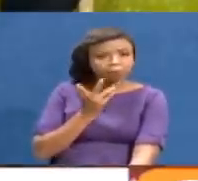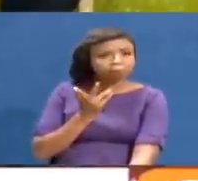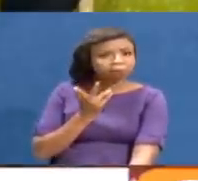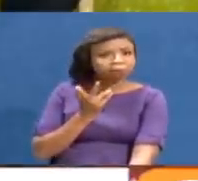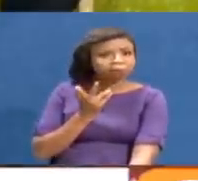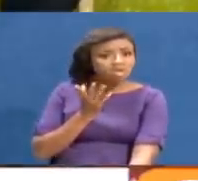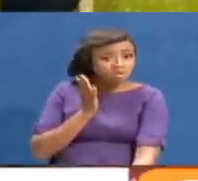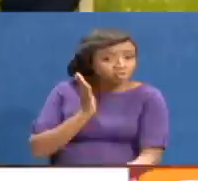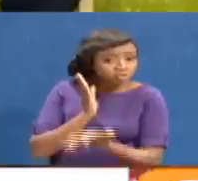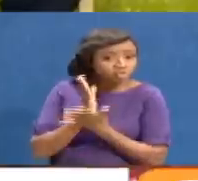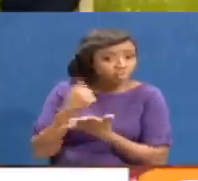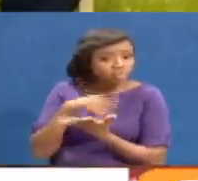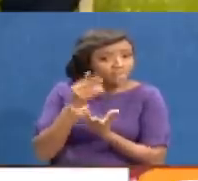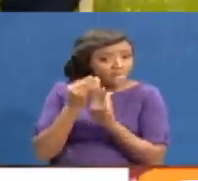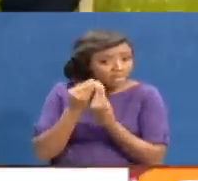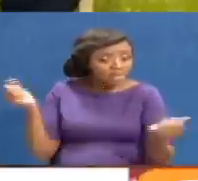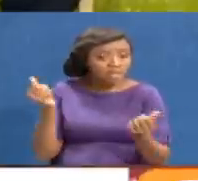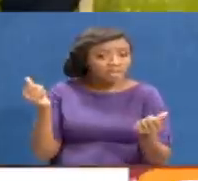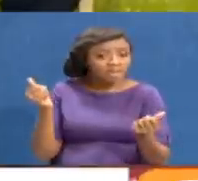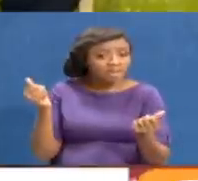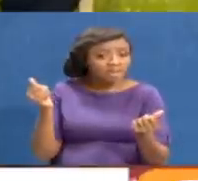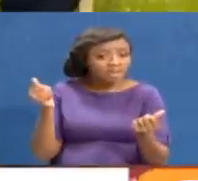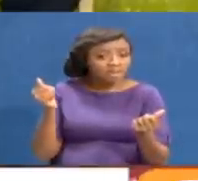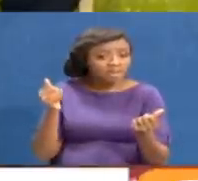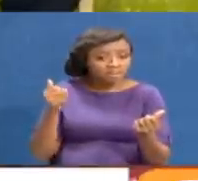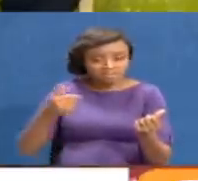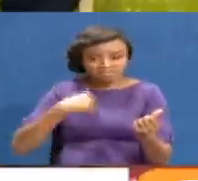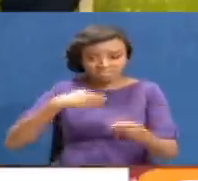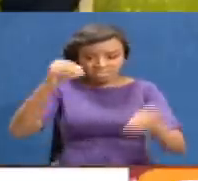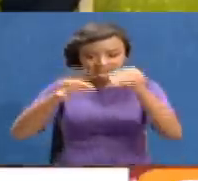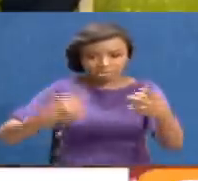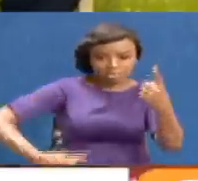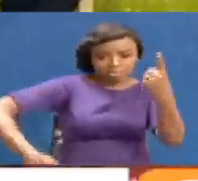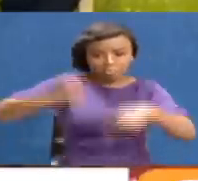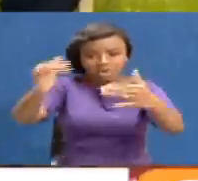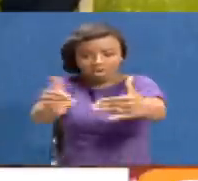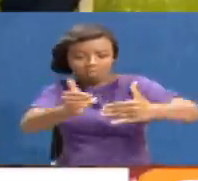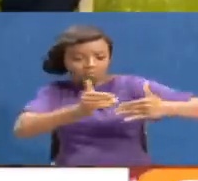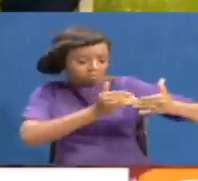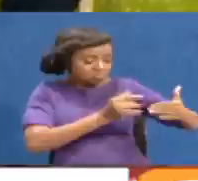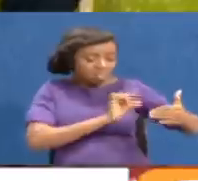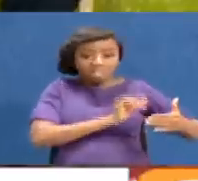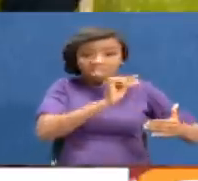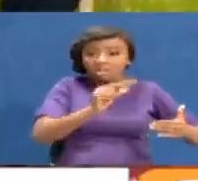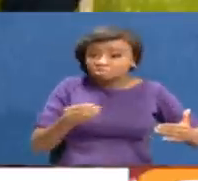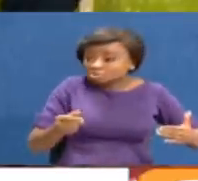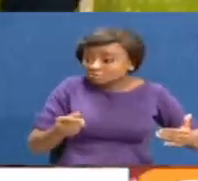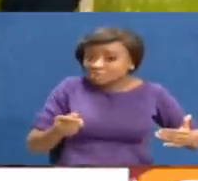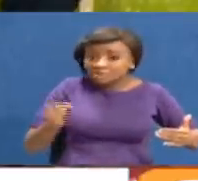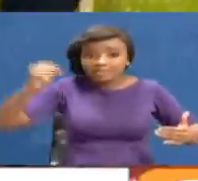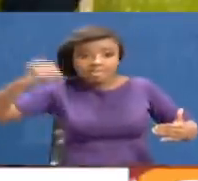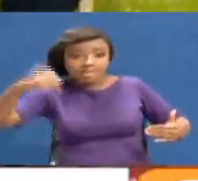have we sorted out the winner-take-all question? Yes. Oh, is that